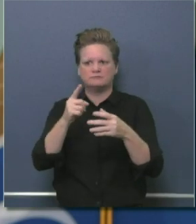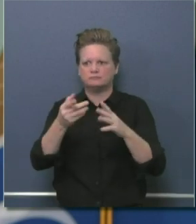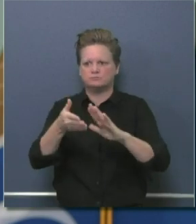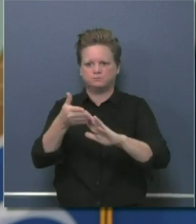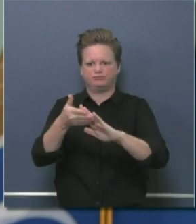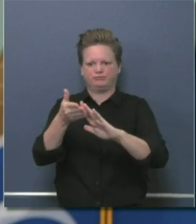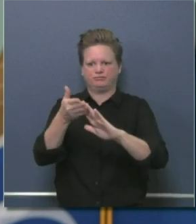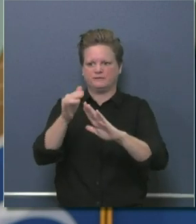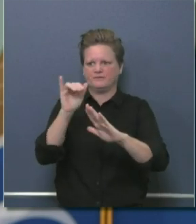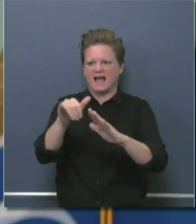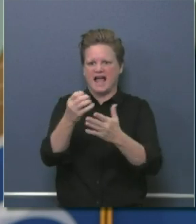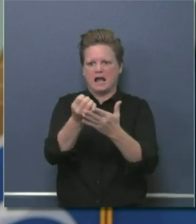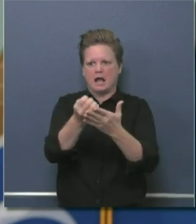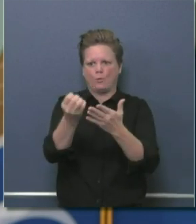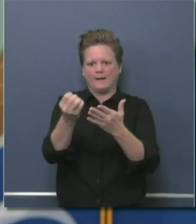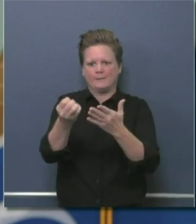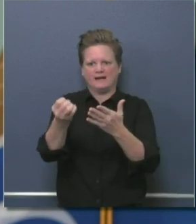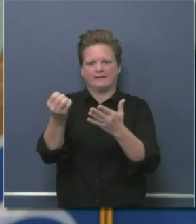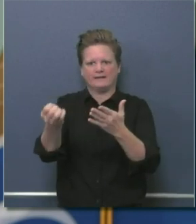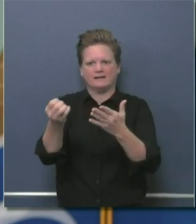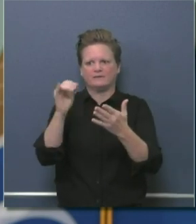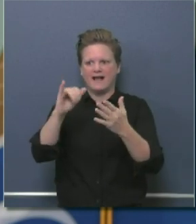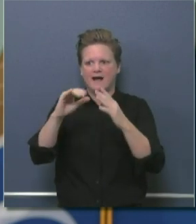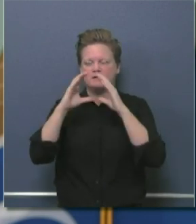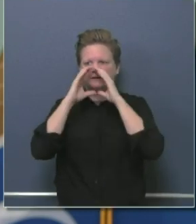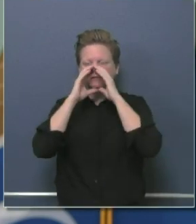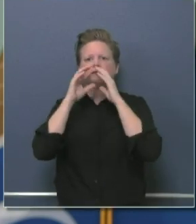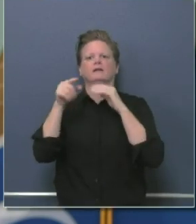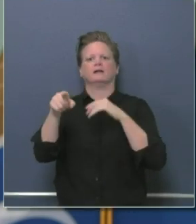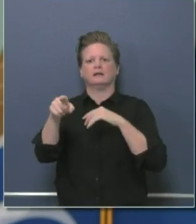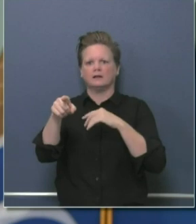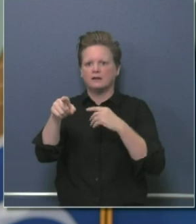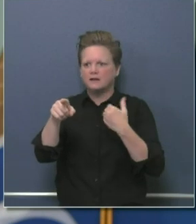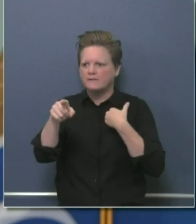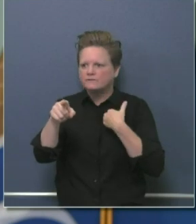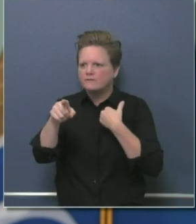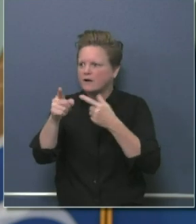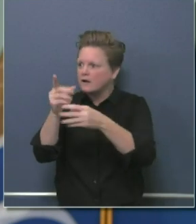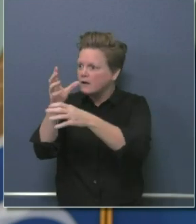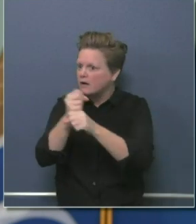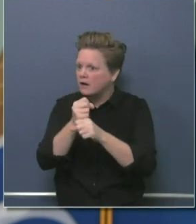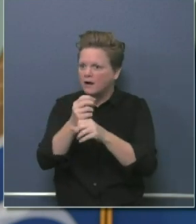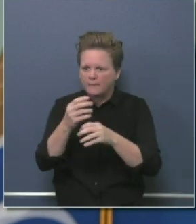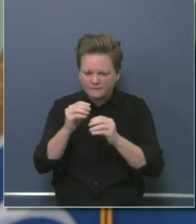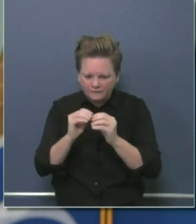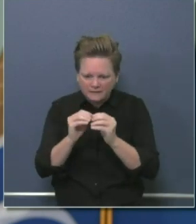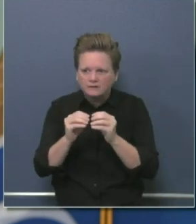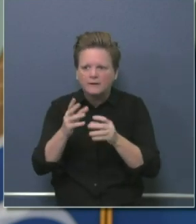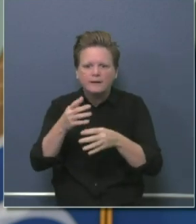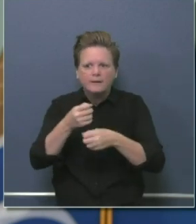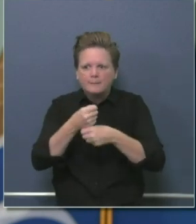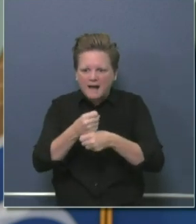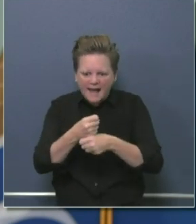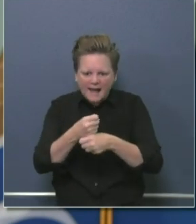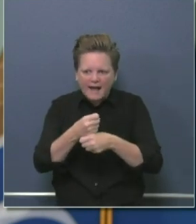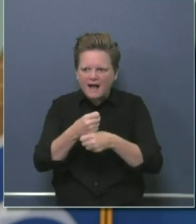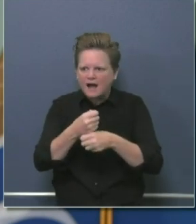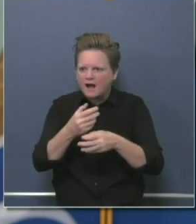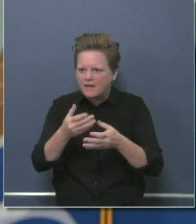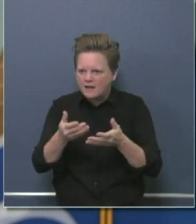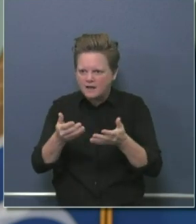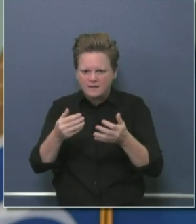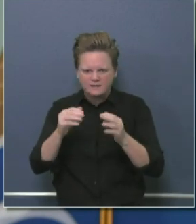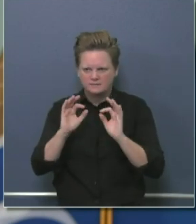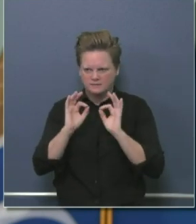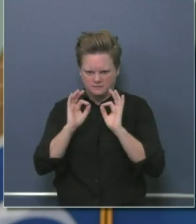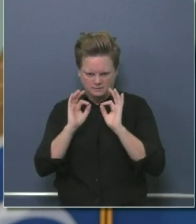site that may be procuring, producing, or willing to procure and produce materials,